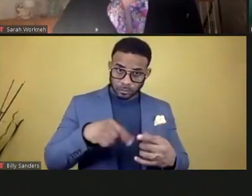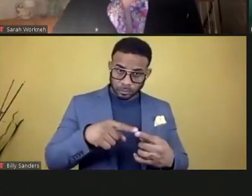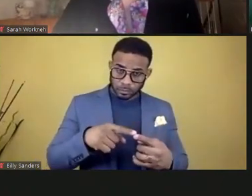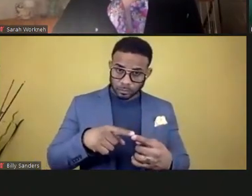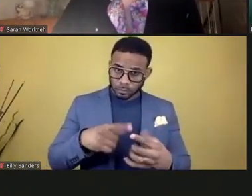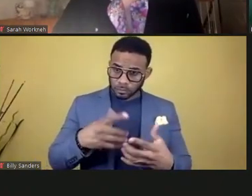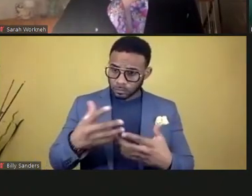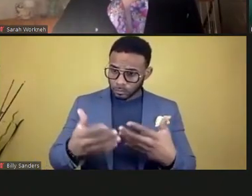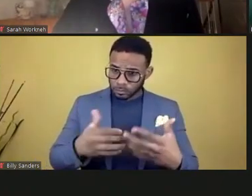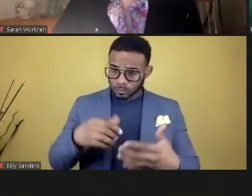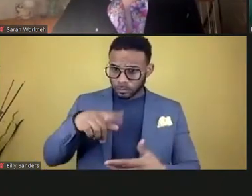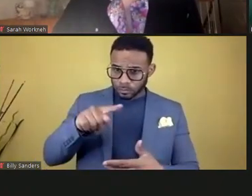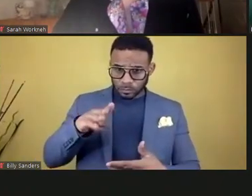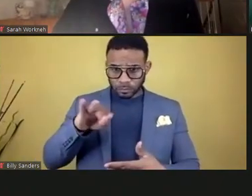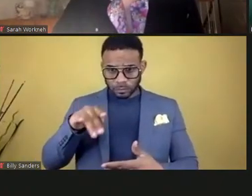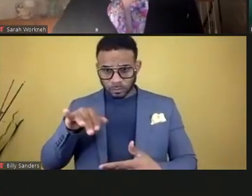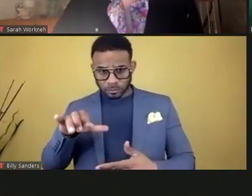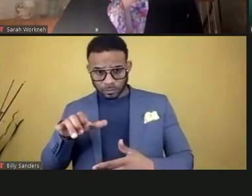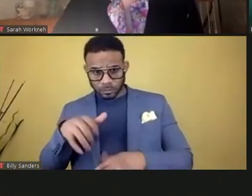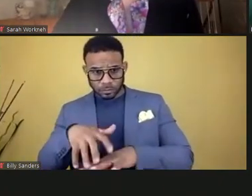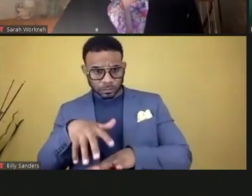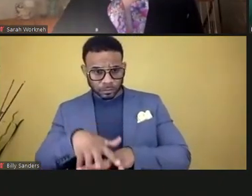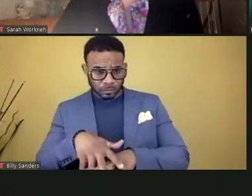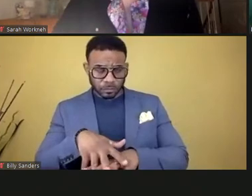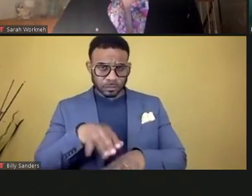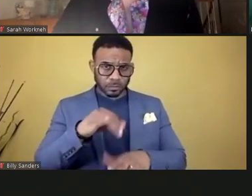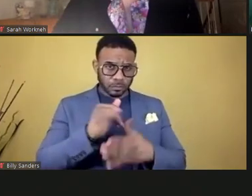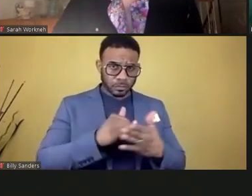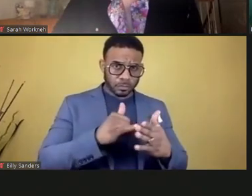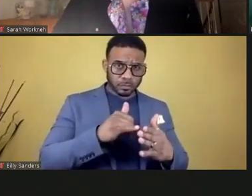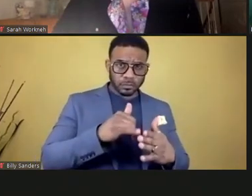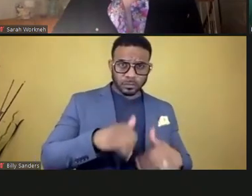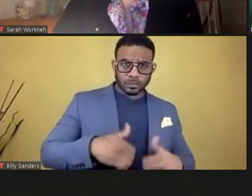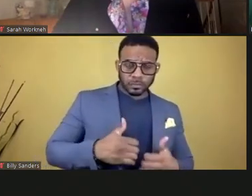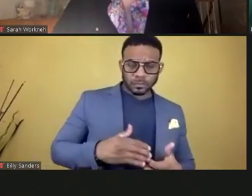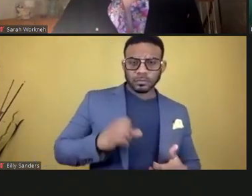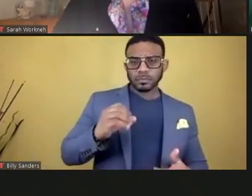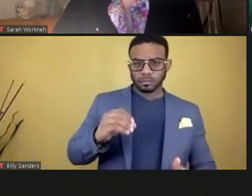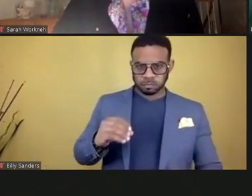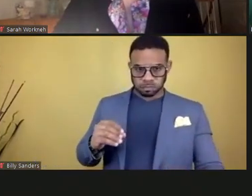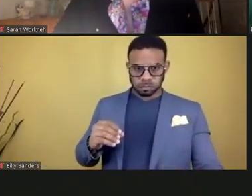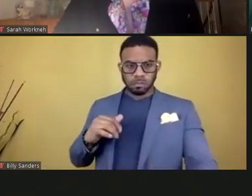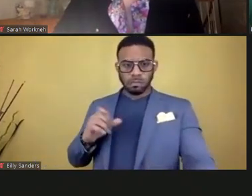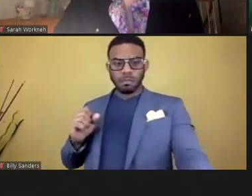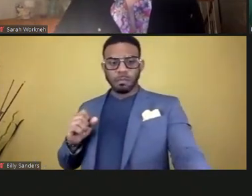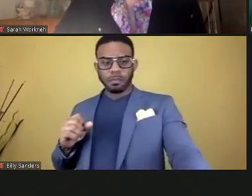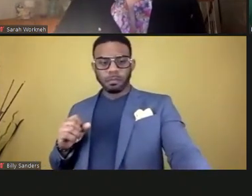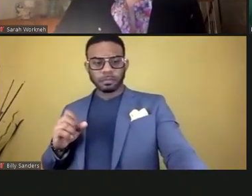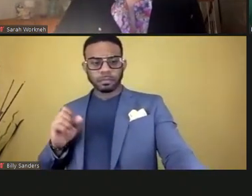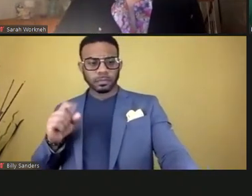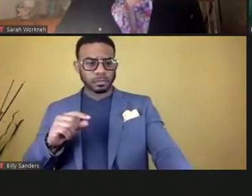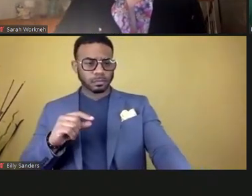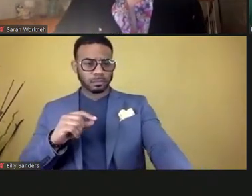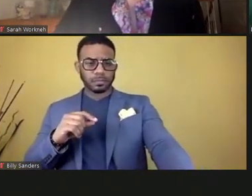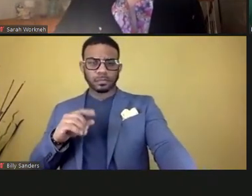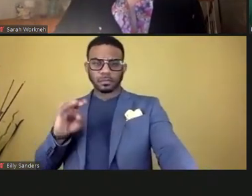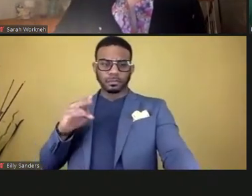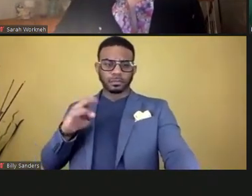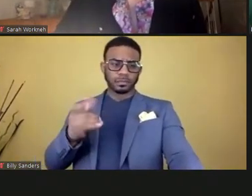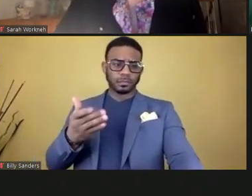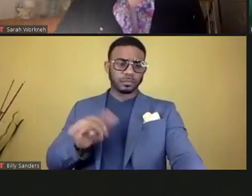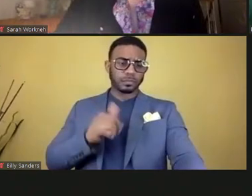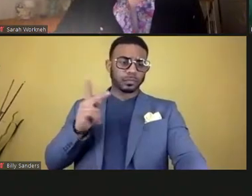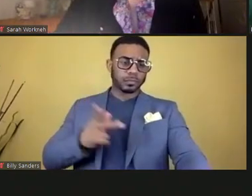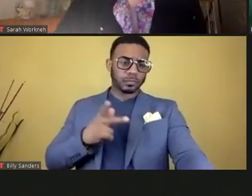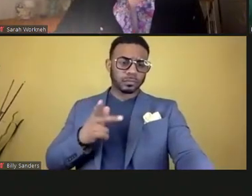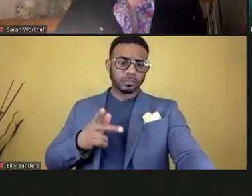kind of QT BIPOC artists and artist residencies. So I also, and Bashizo, you brought up other kinds